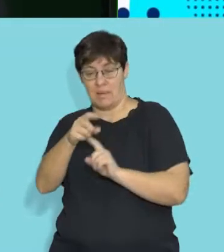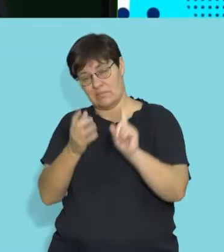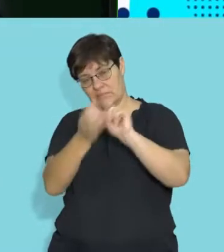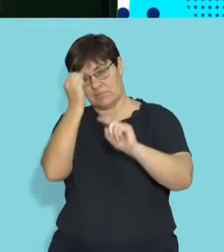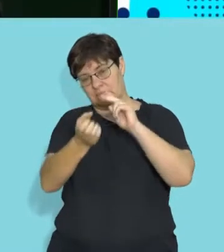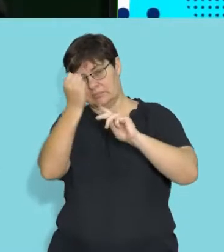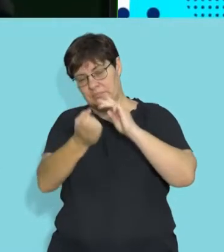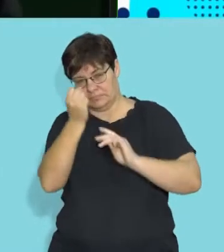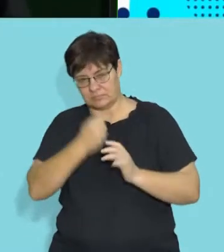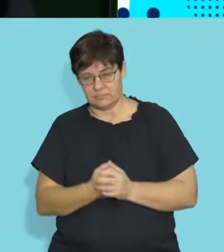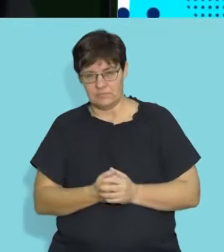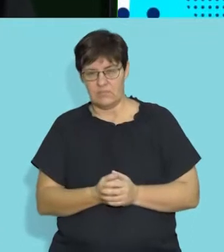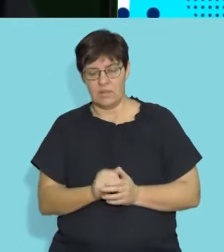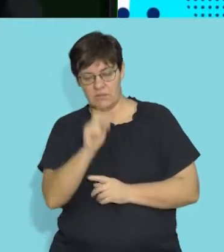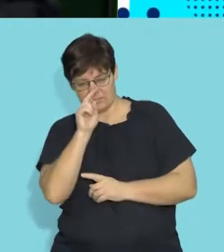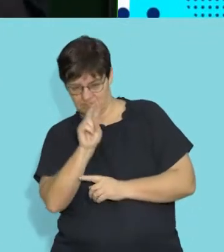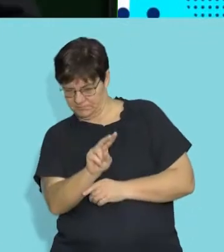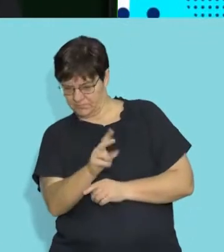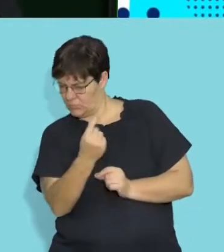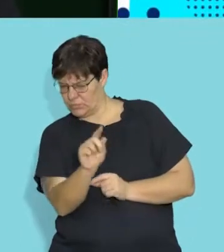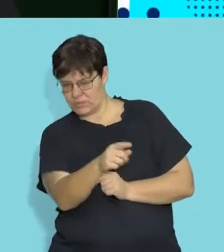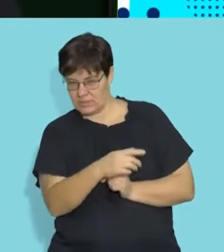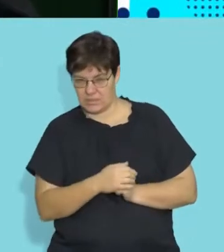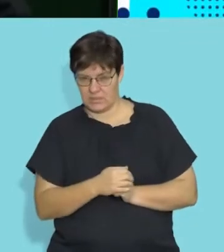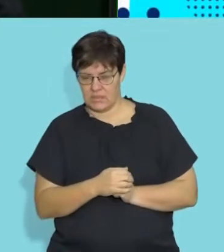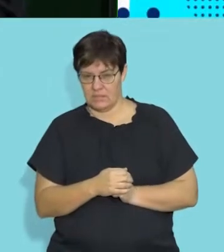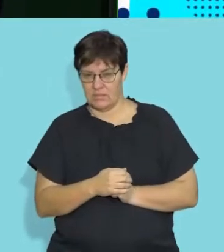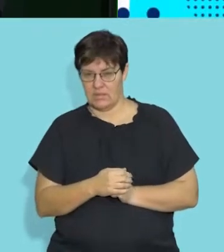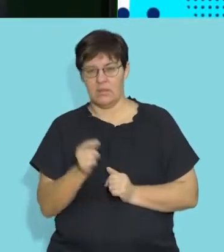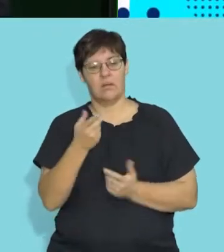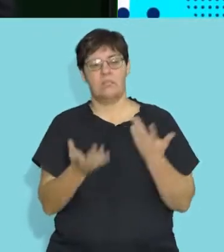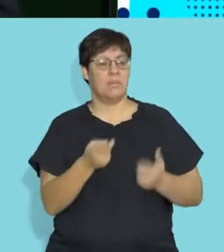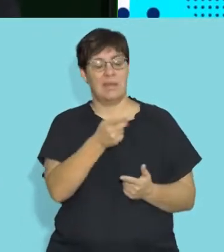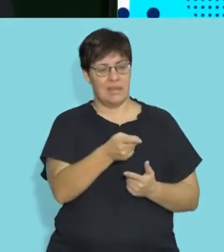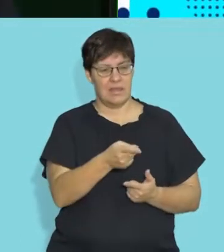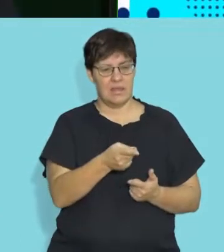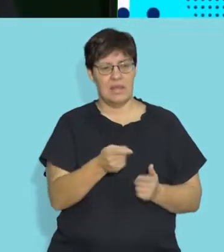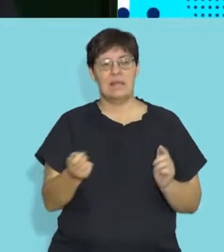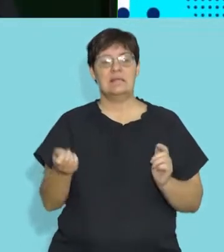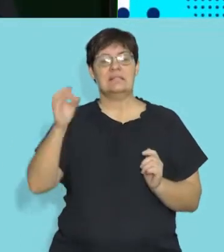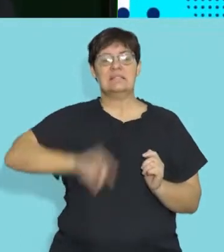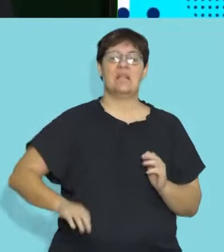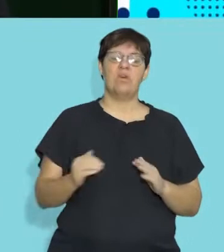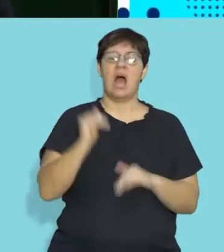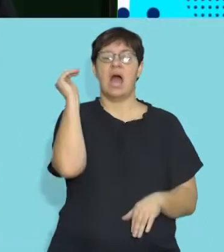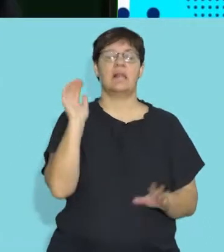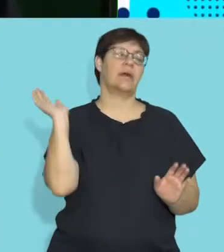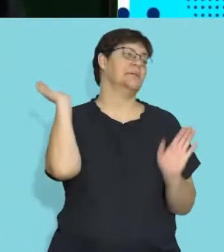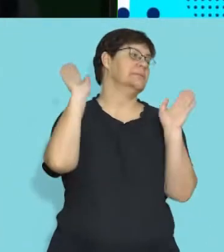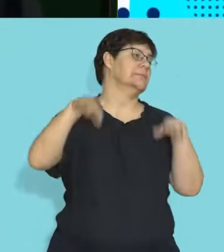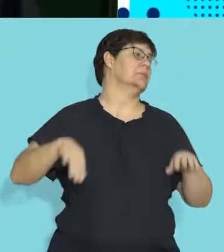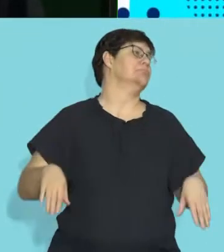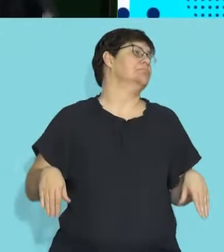have to now monitor your salesperson, because clearly, because of the high salary, you're noticing that there is not